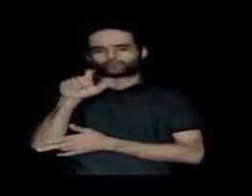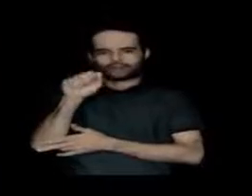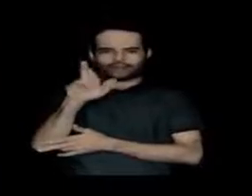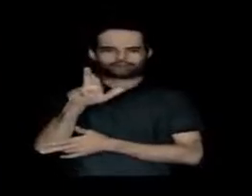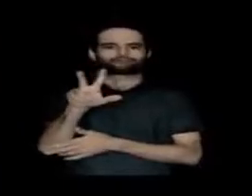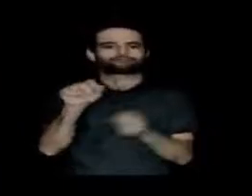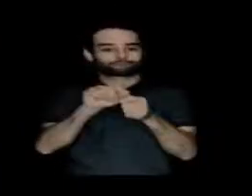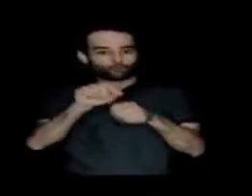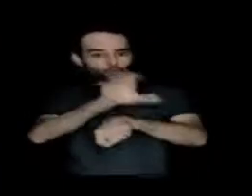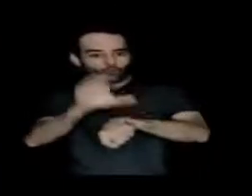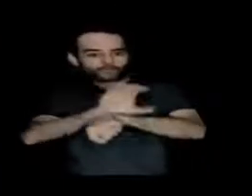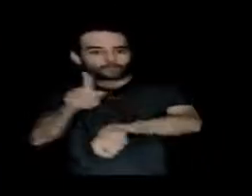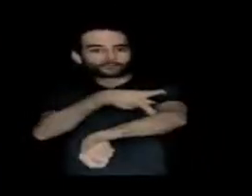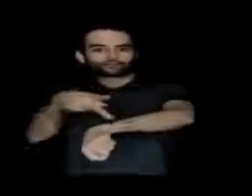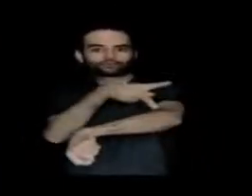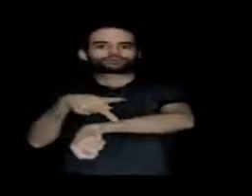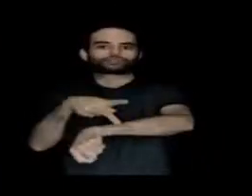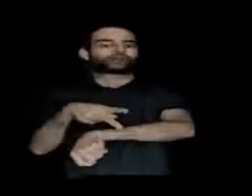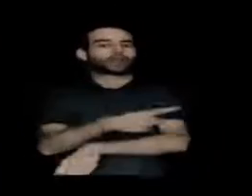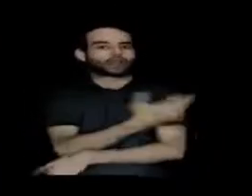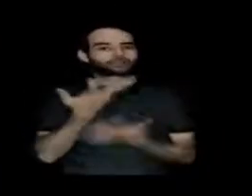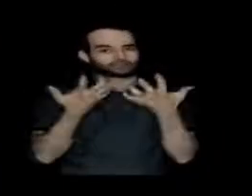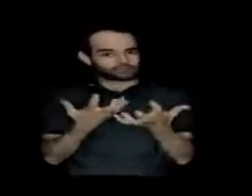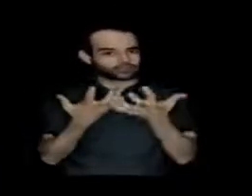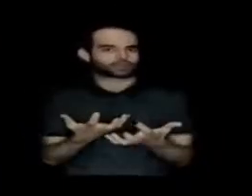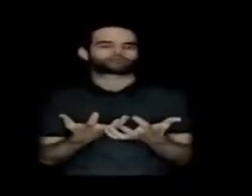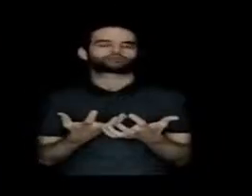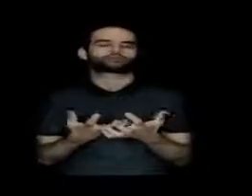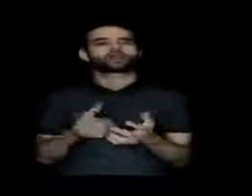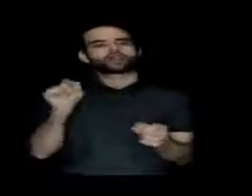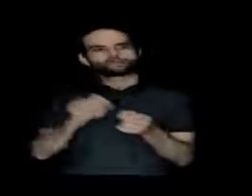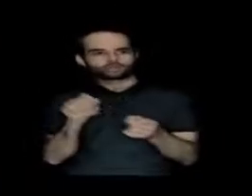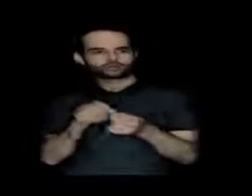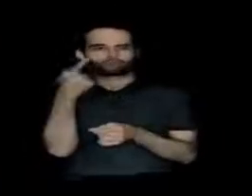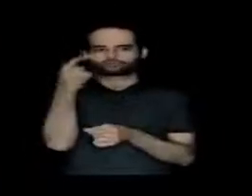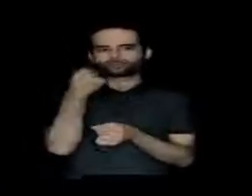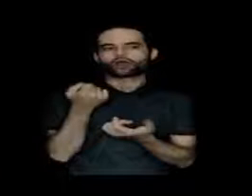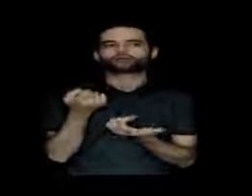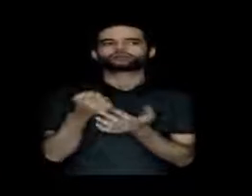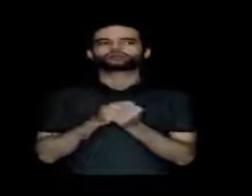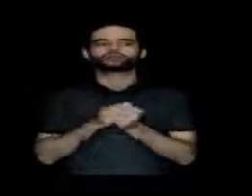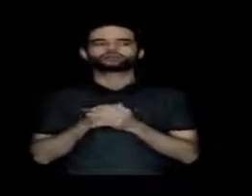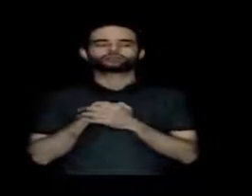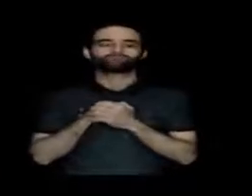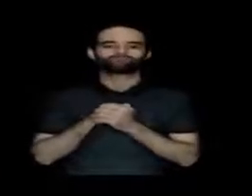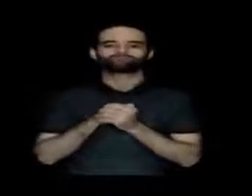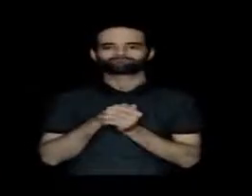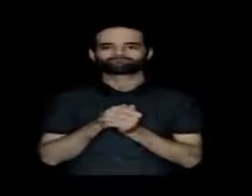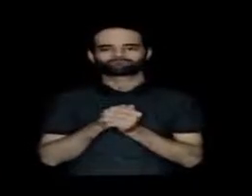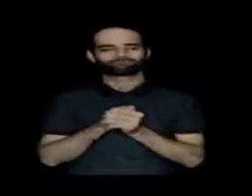arm hurt. I felt tired. You couldn't interpret, because when a math teacher was explaining